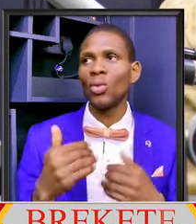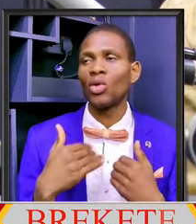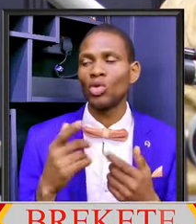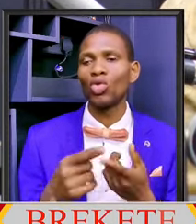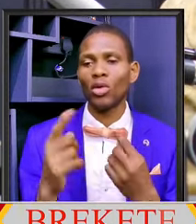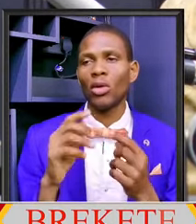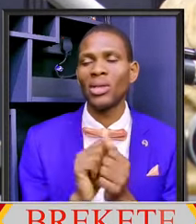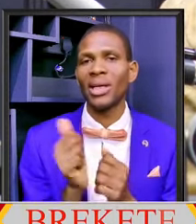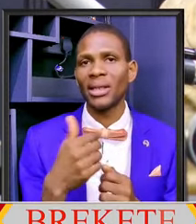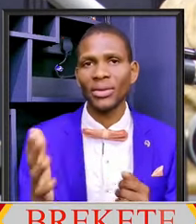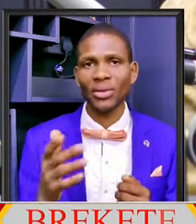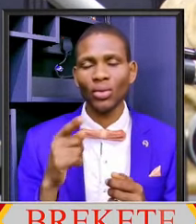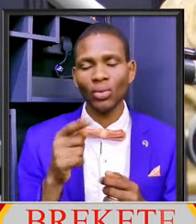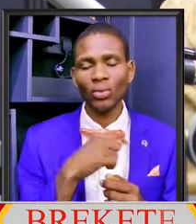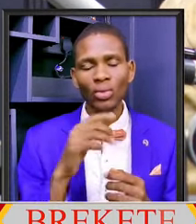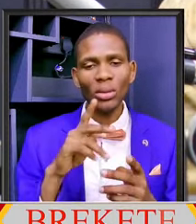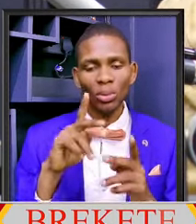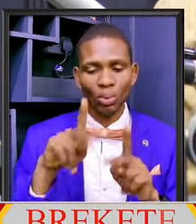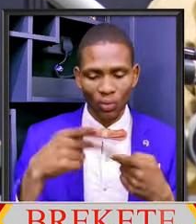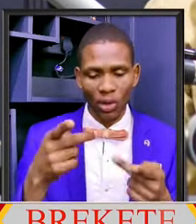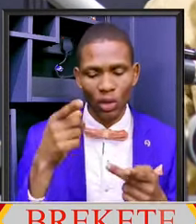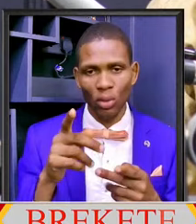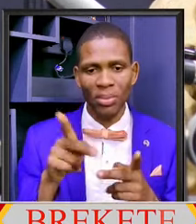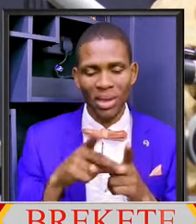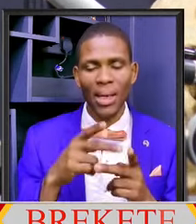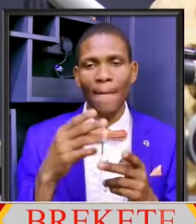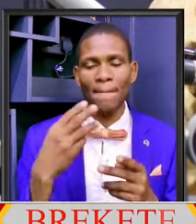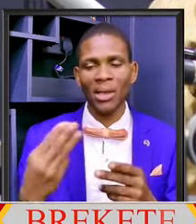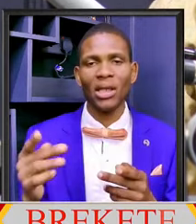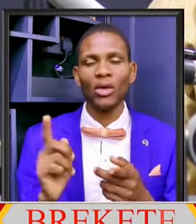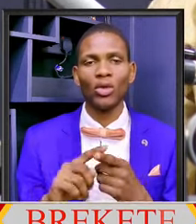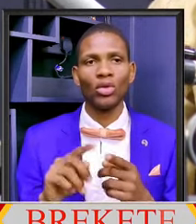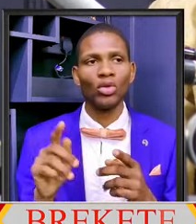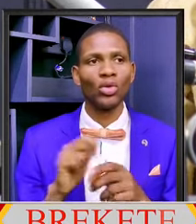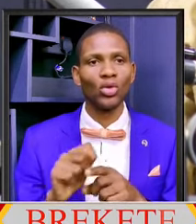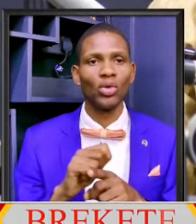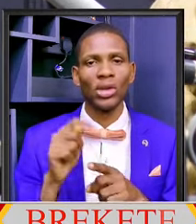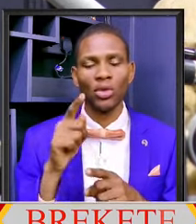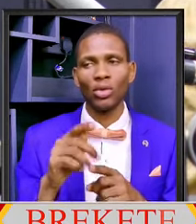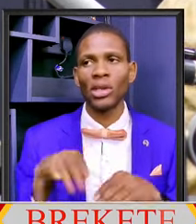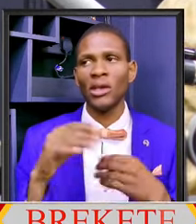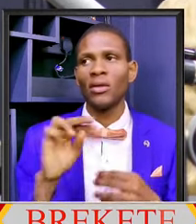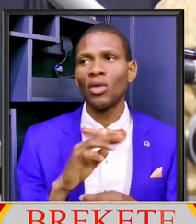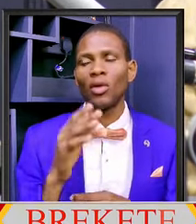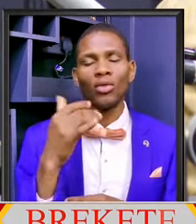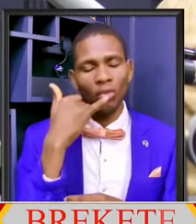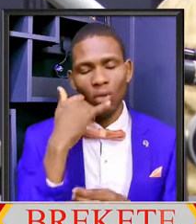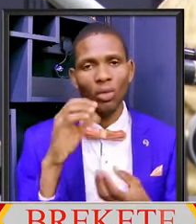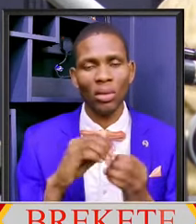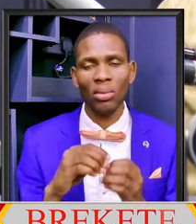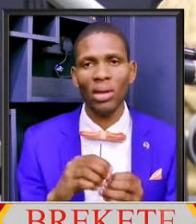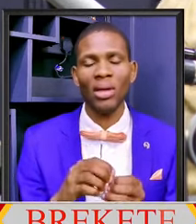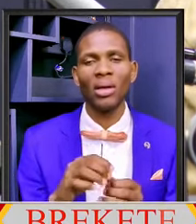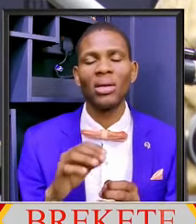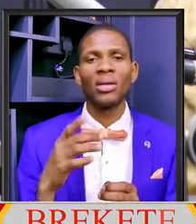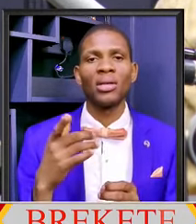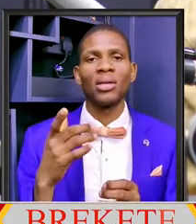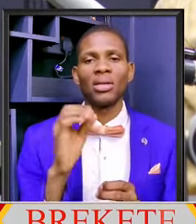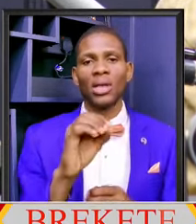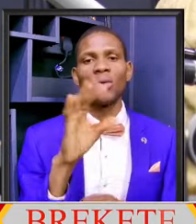go provide the practical material where we go use train you. Thank you. Thank you, give sir. Give us phone number.